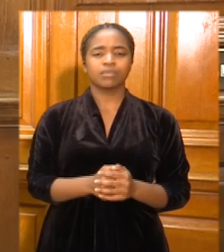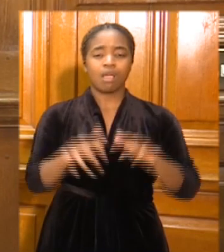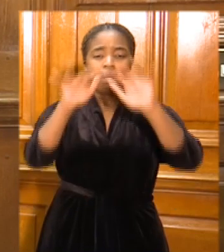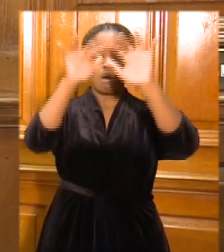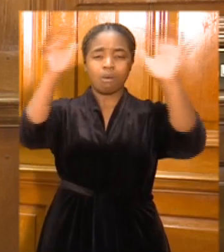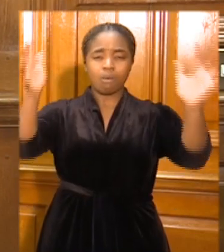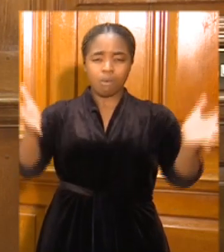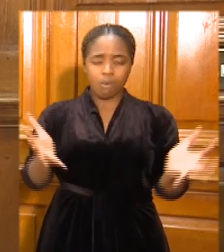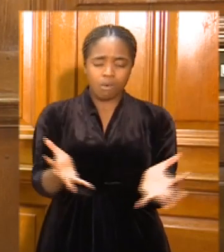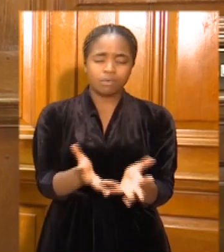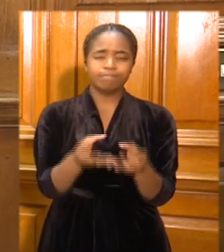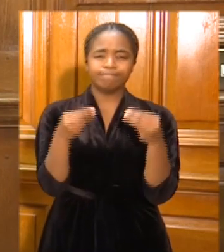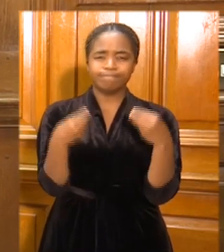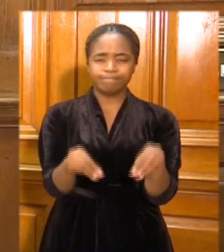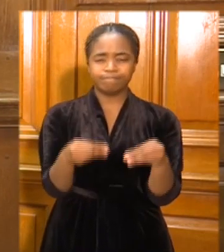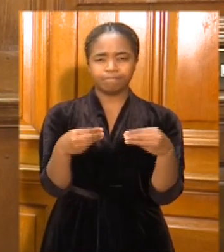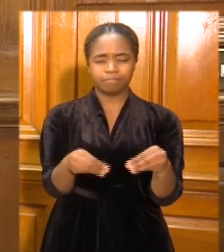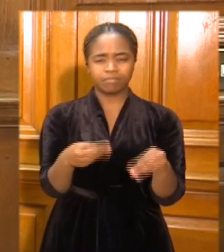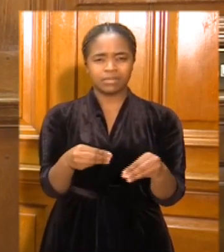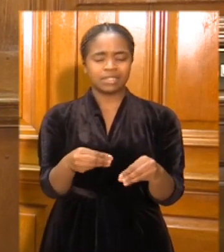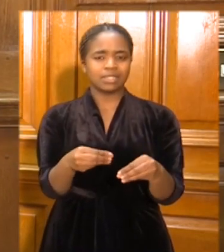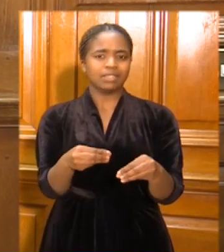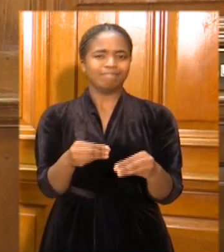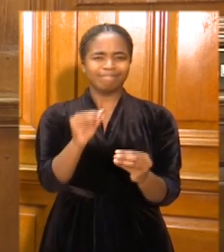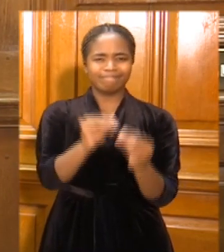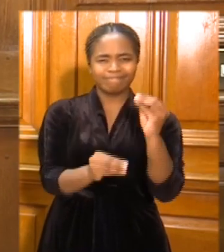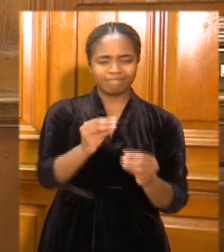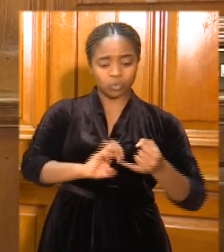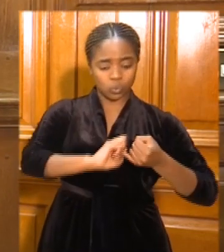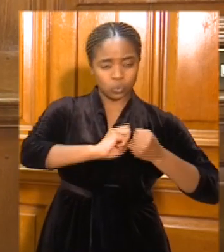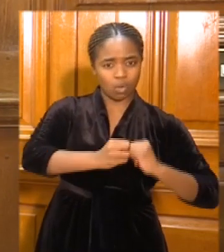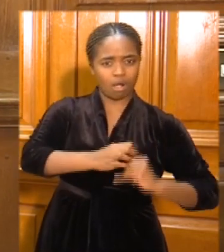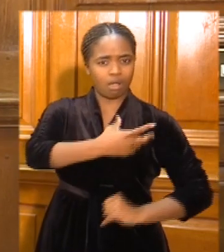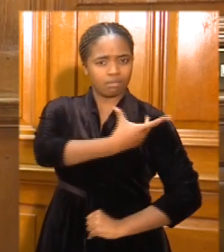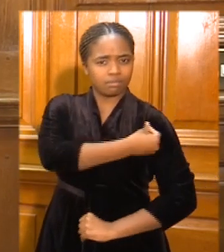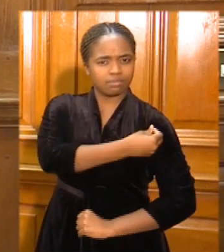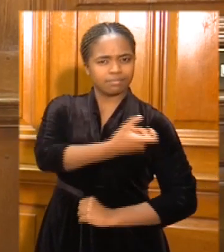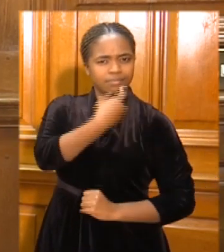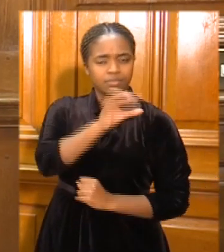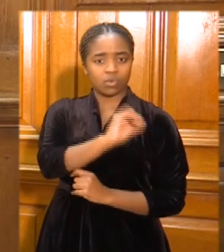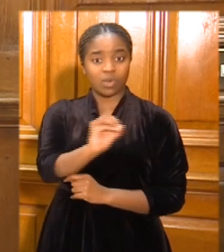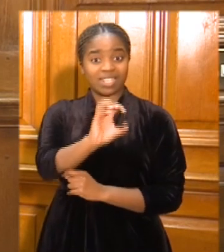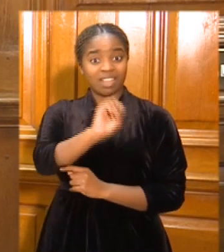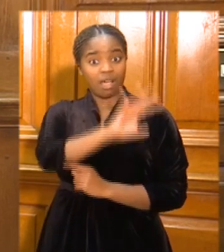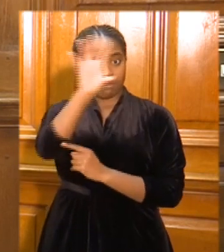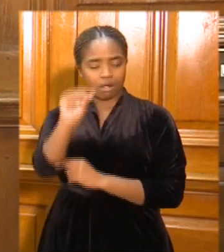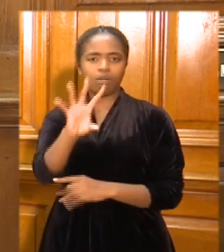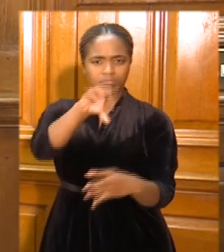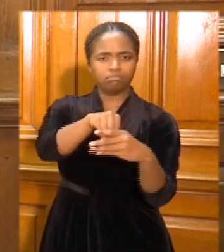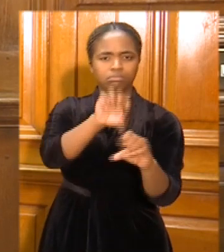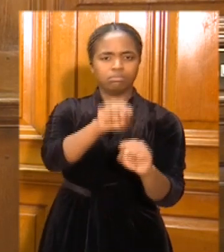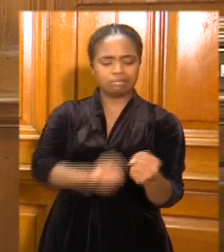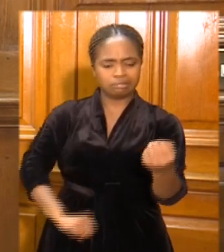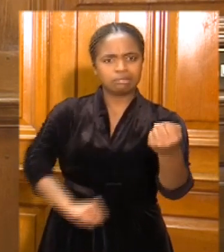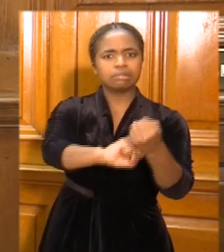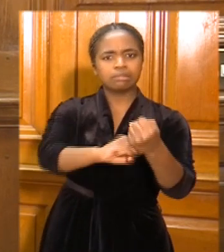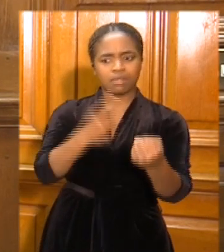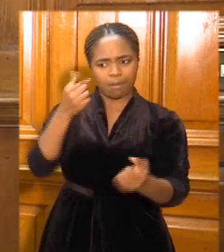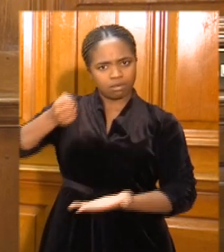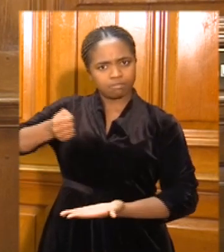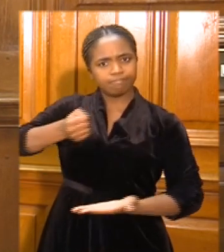a vaccine, of which our own country, South Africa, is part. Government is supporting and